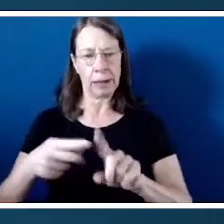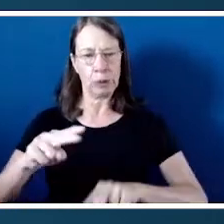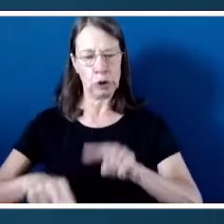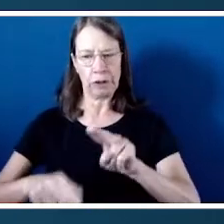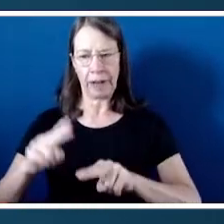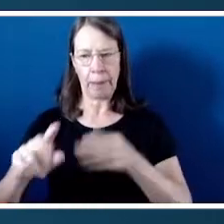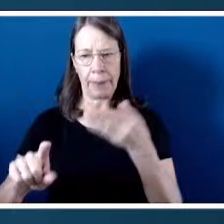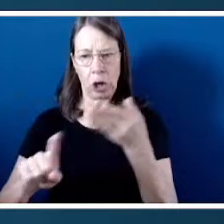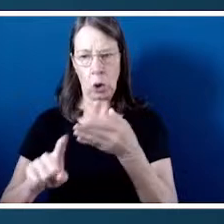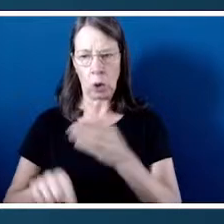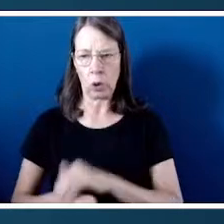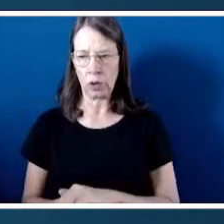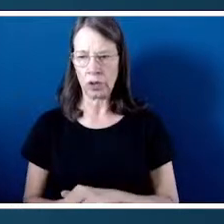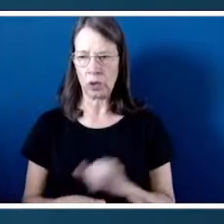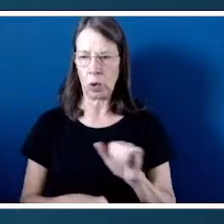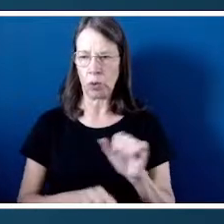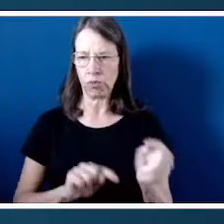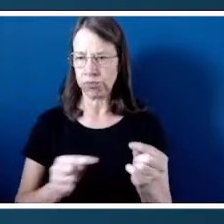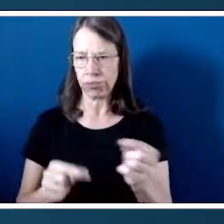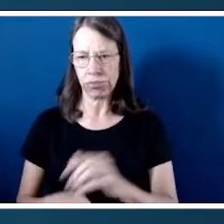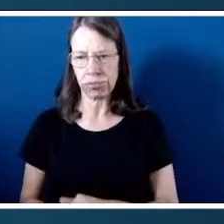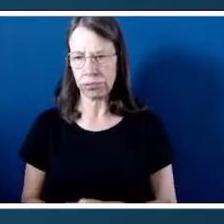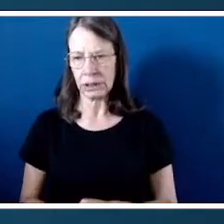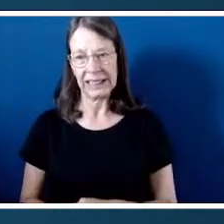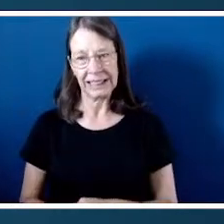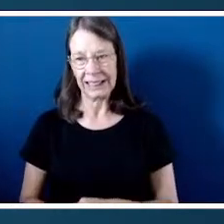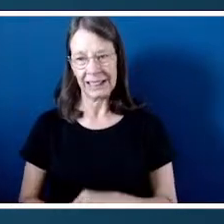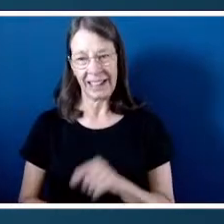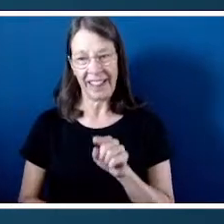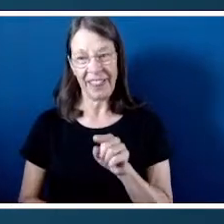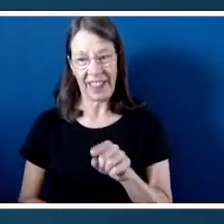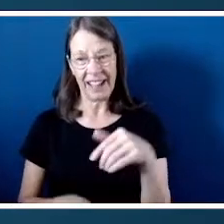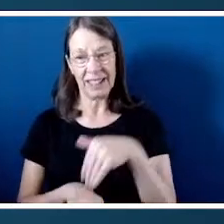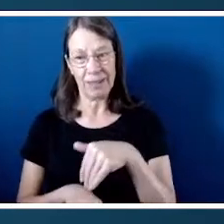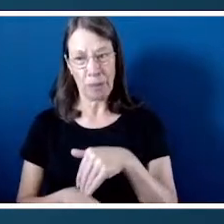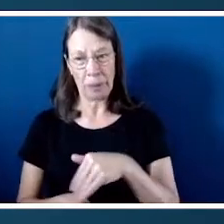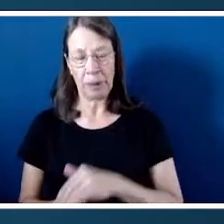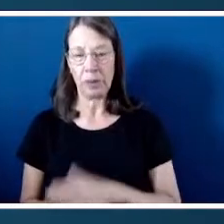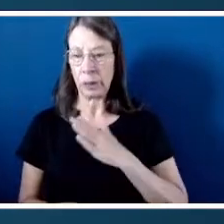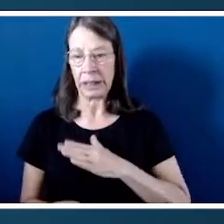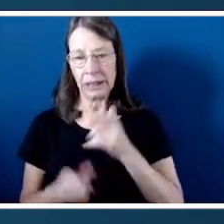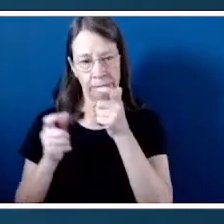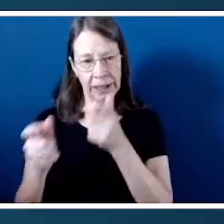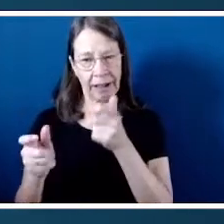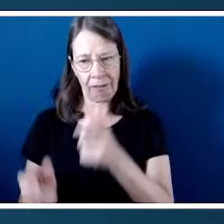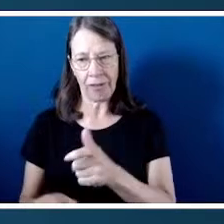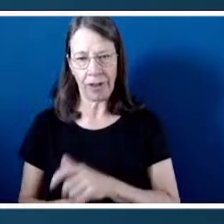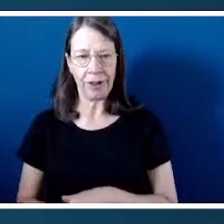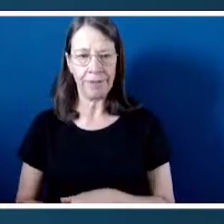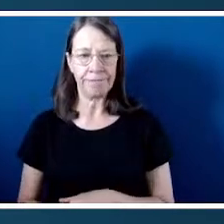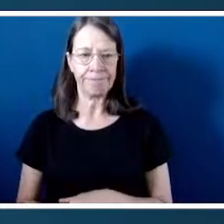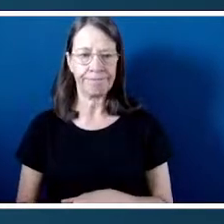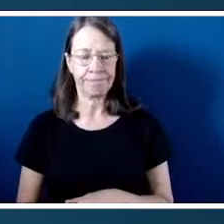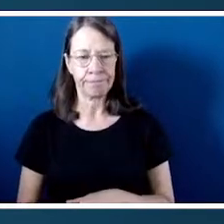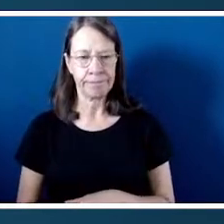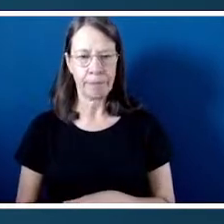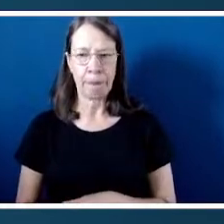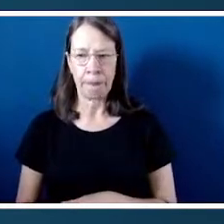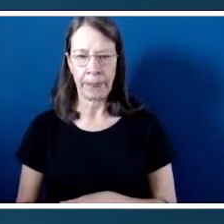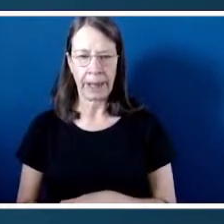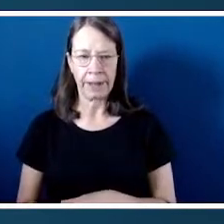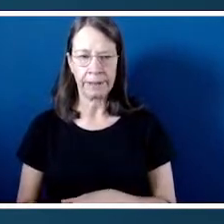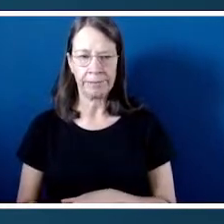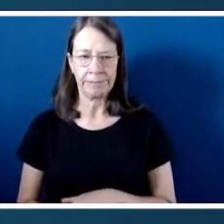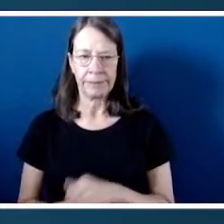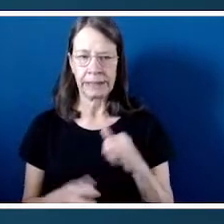instability can no longer be ruled out. The stocktake on SDGs is a wake-up call